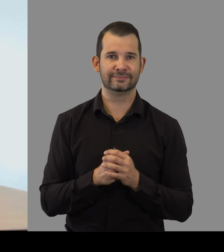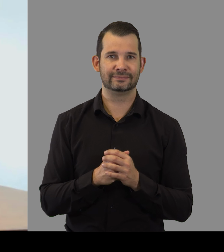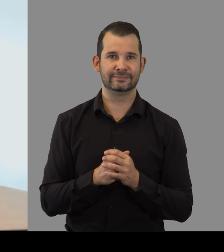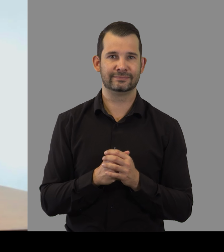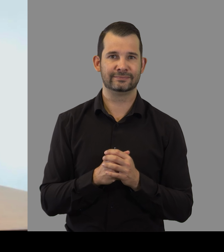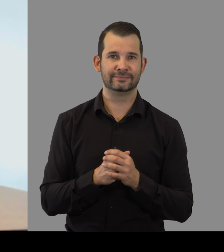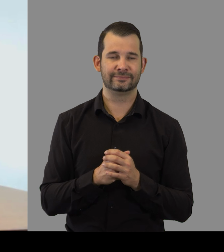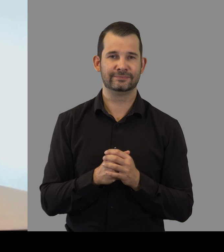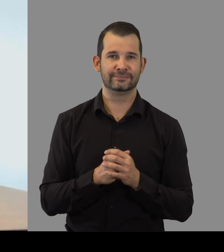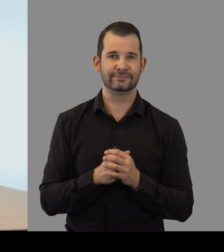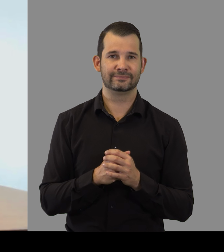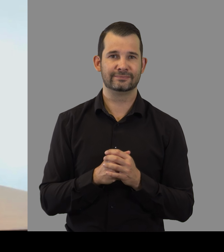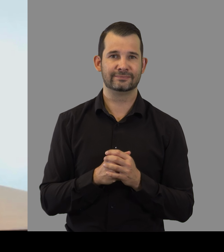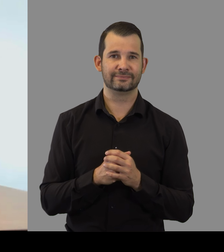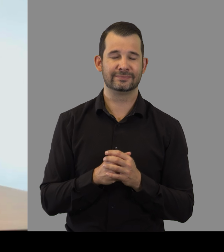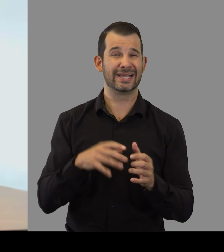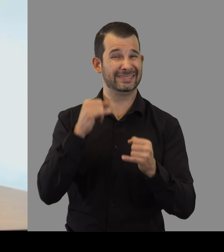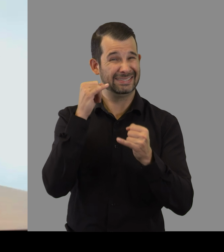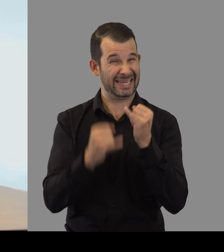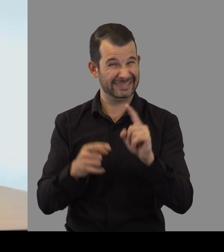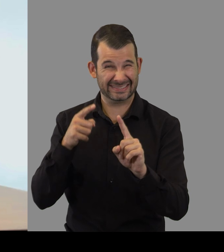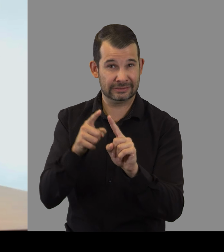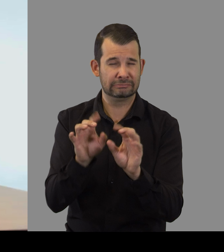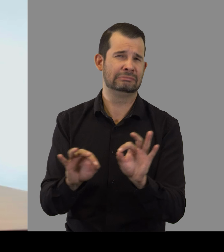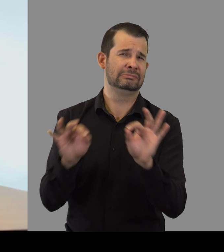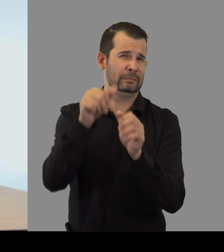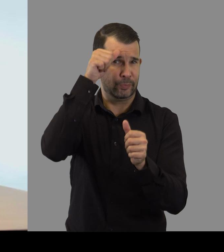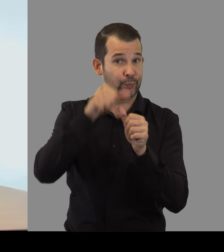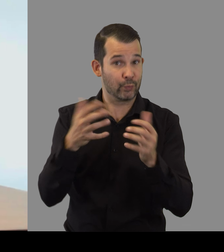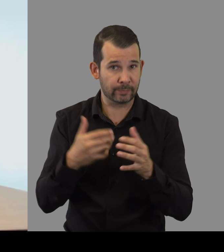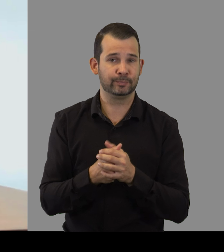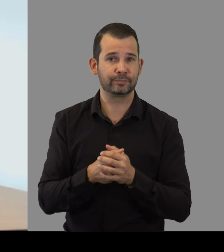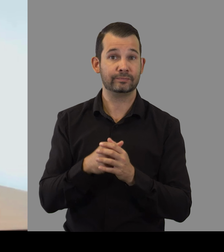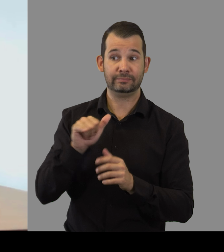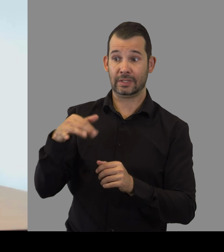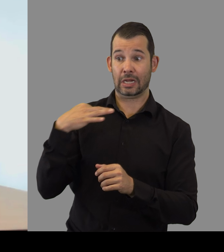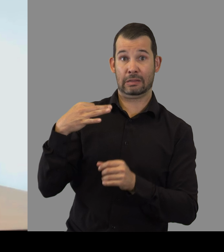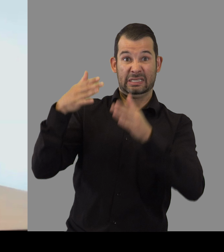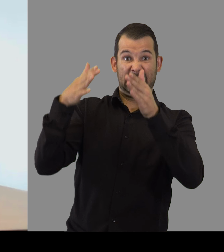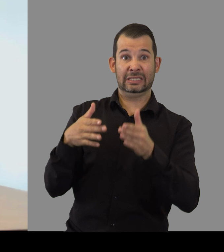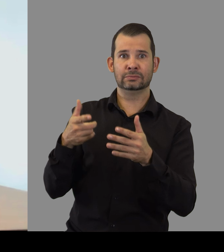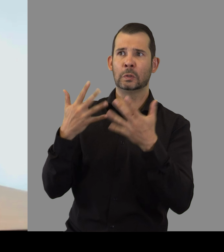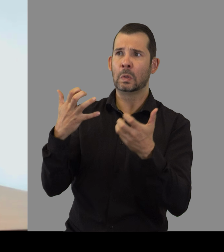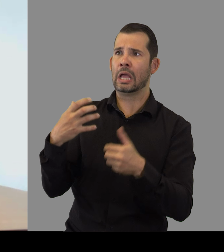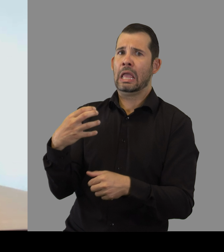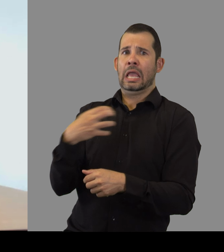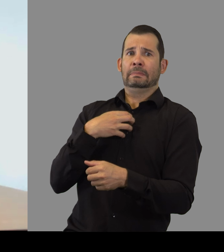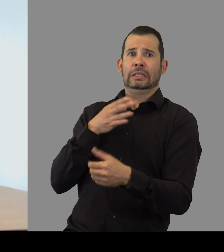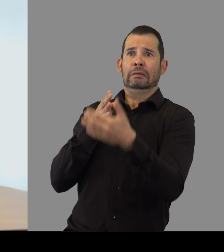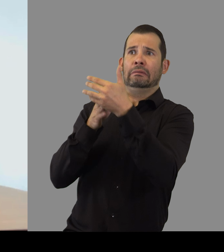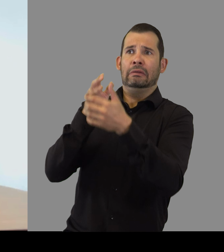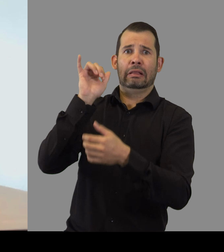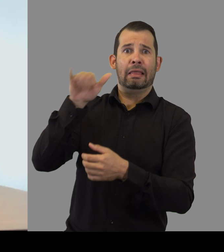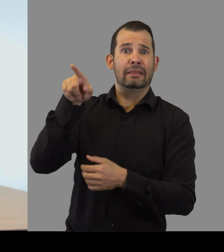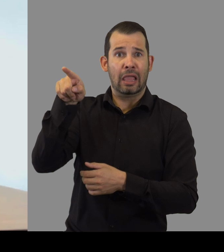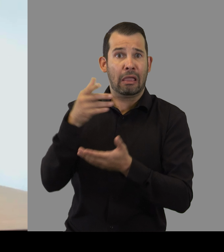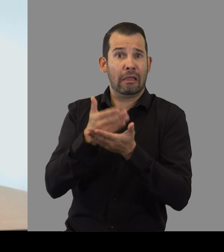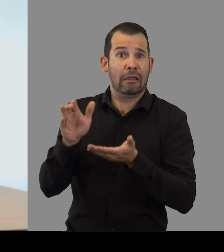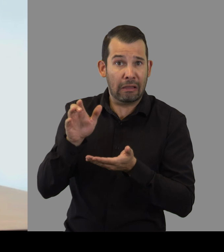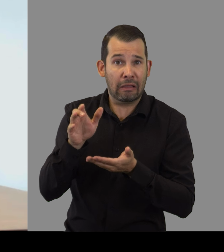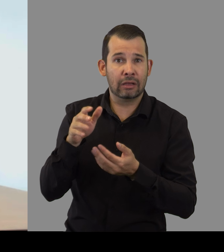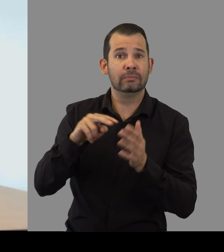the exclusion. Finally, it is important to remember that the applicant wishing to appeal the exclusion, so